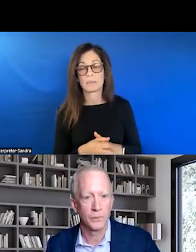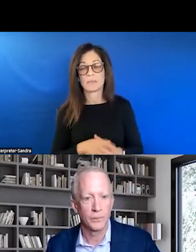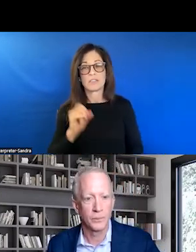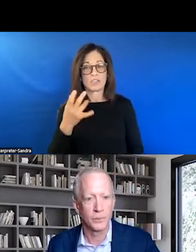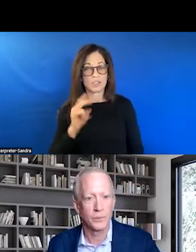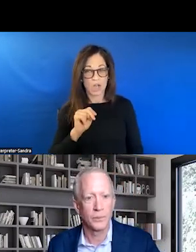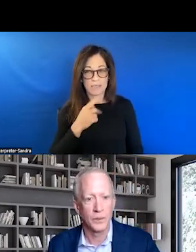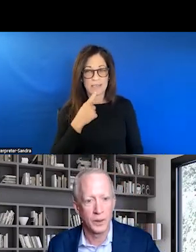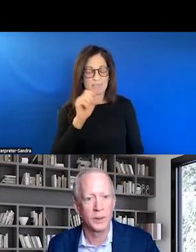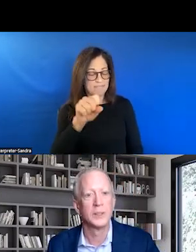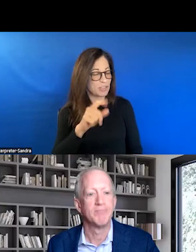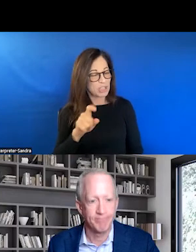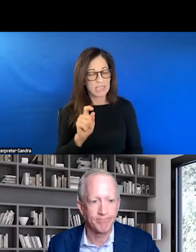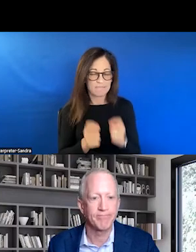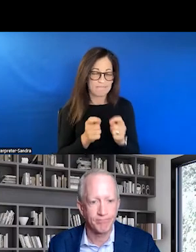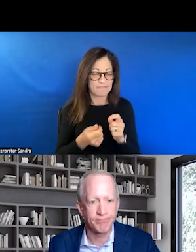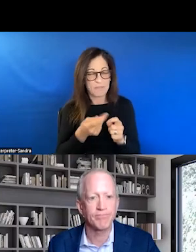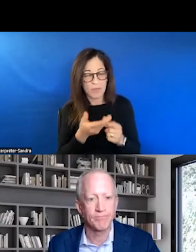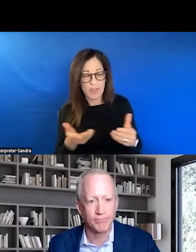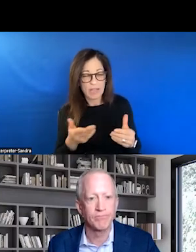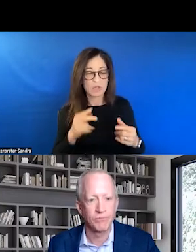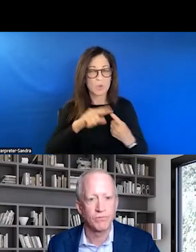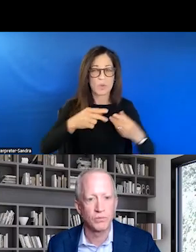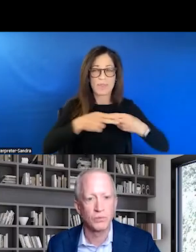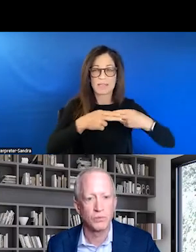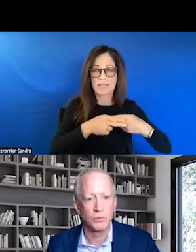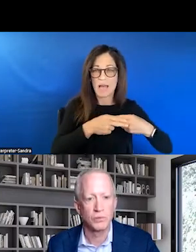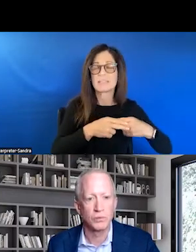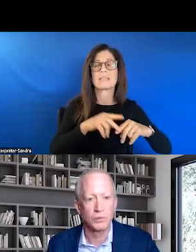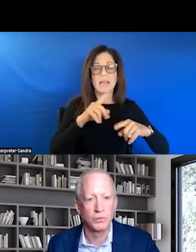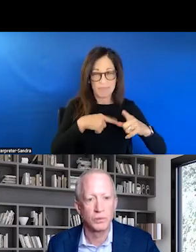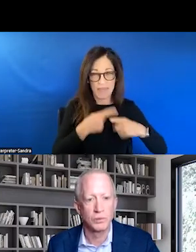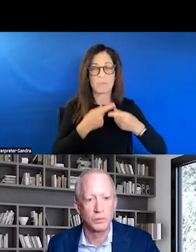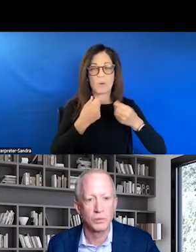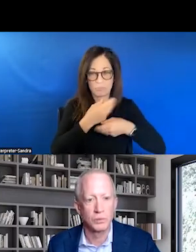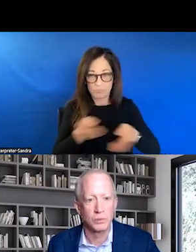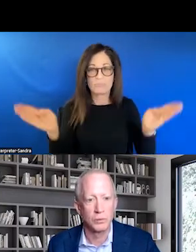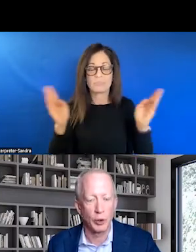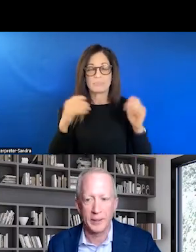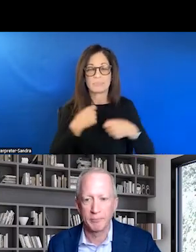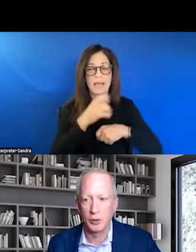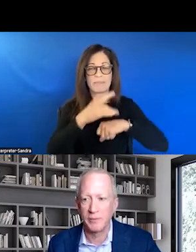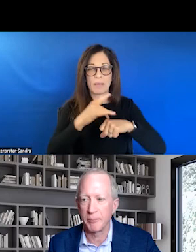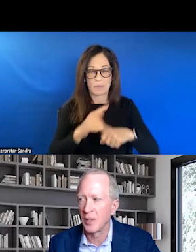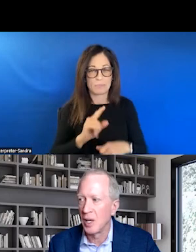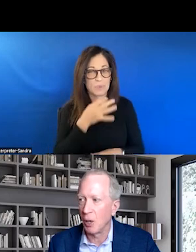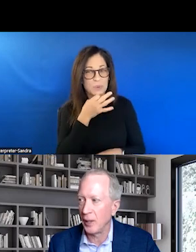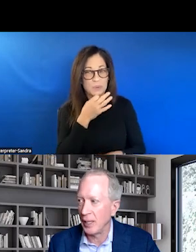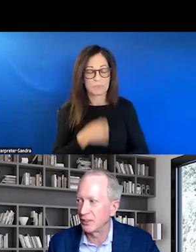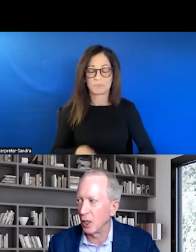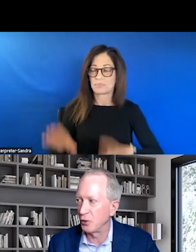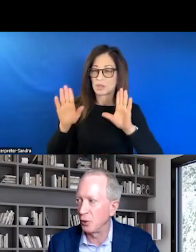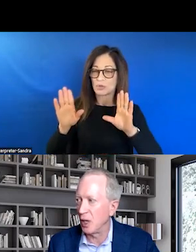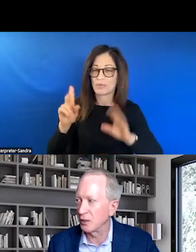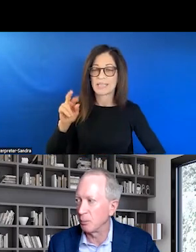a couple of small adjustments to the slide deck, but then we're going to make it publicly available. So that should be forthcoming. Terrific, terrific. Okay,